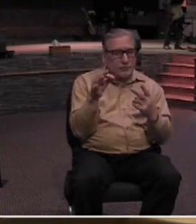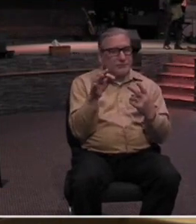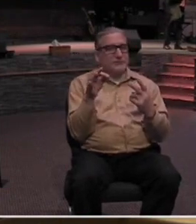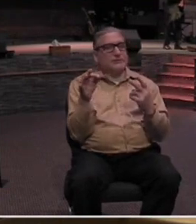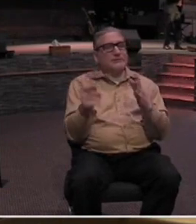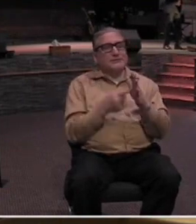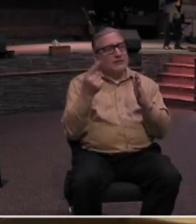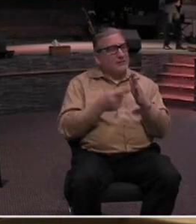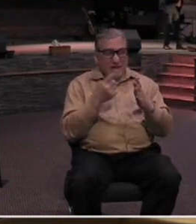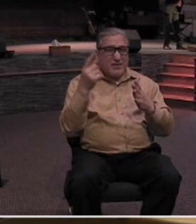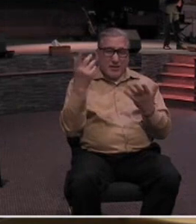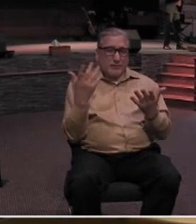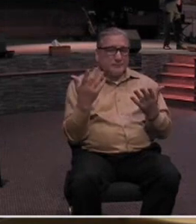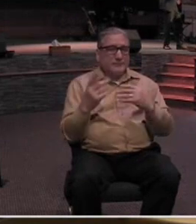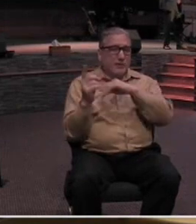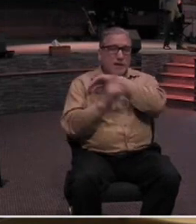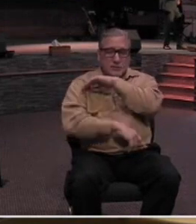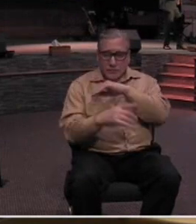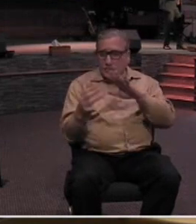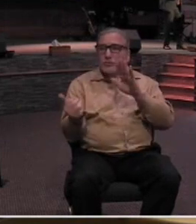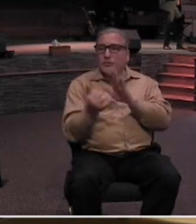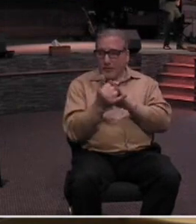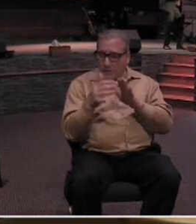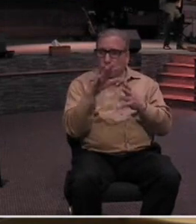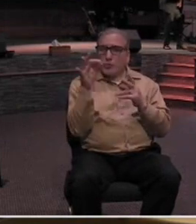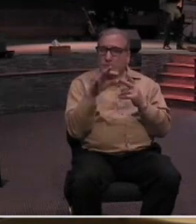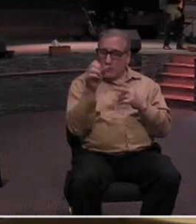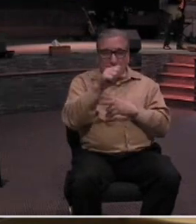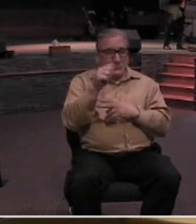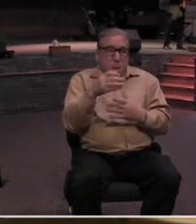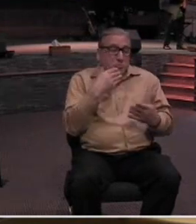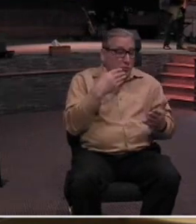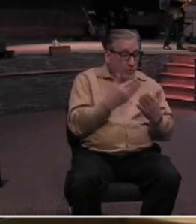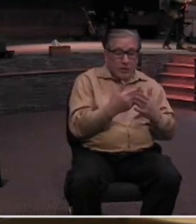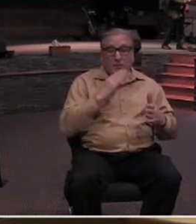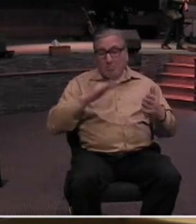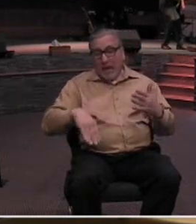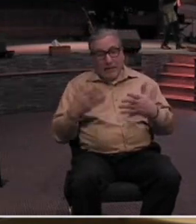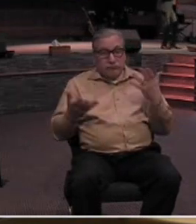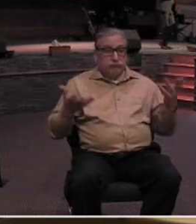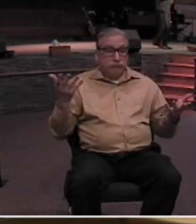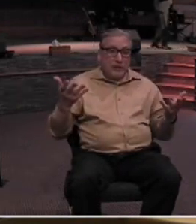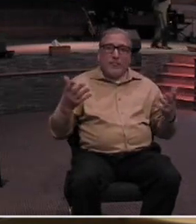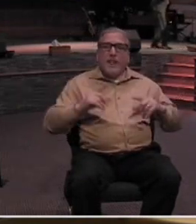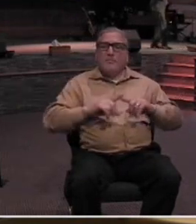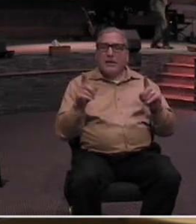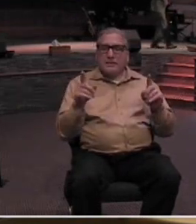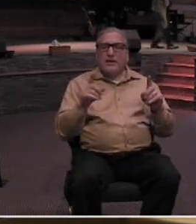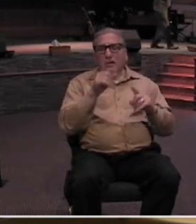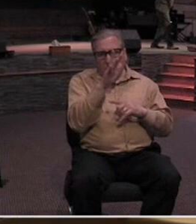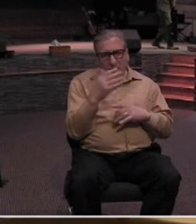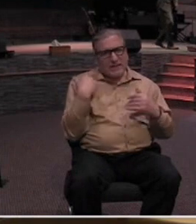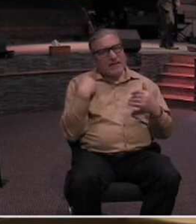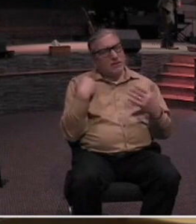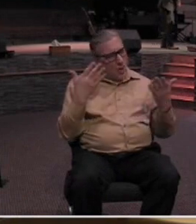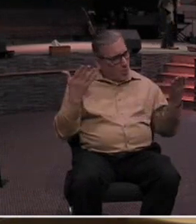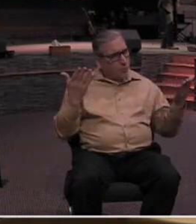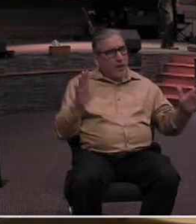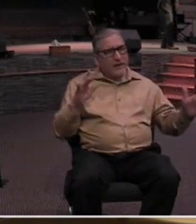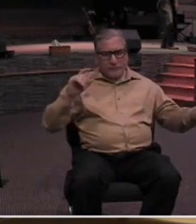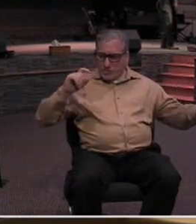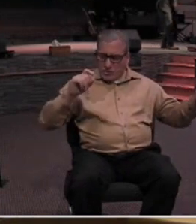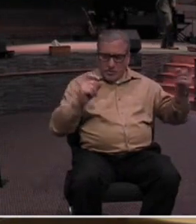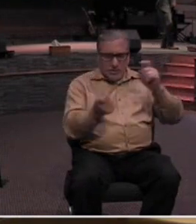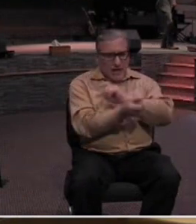are consequences to the choices that we make, whether good or bad. But God has a way of turning around some of